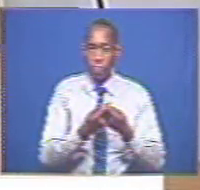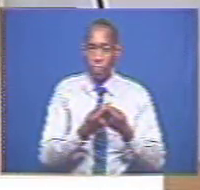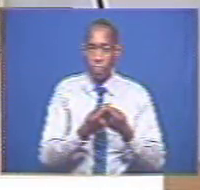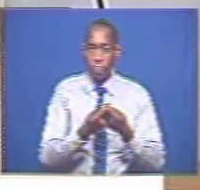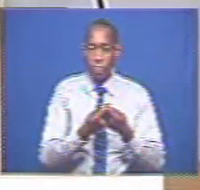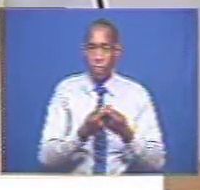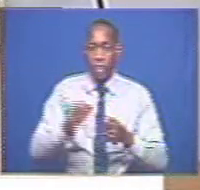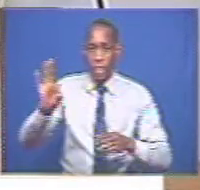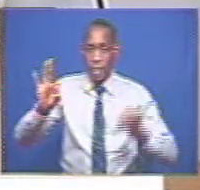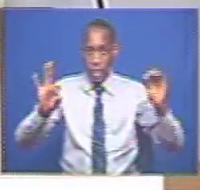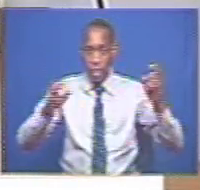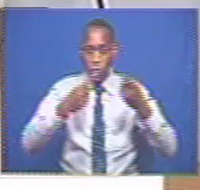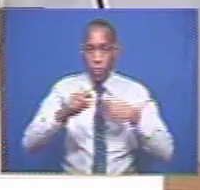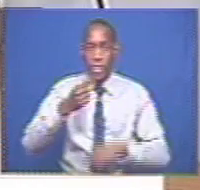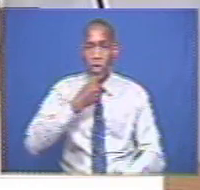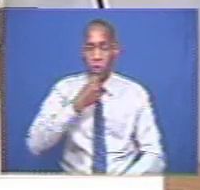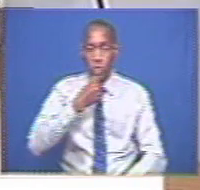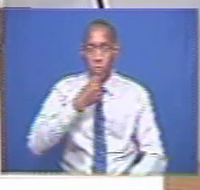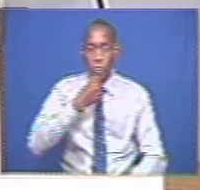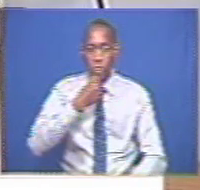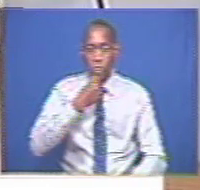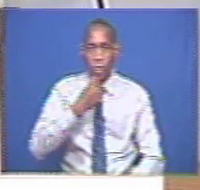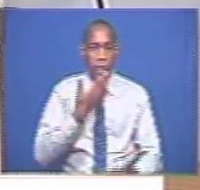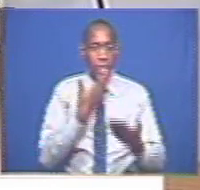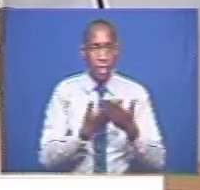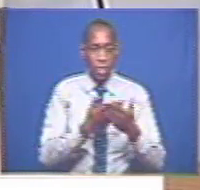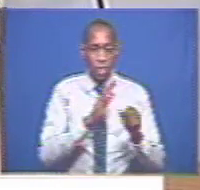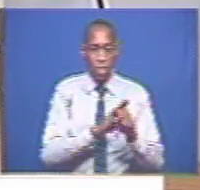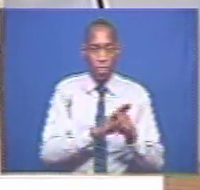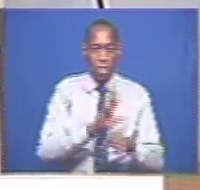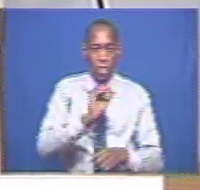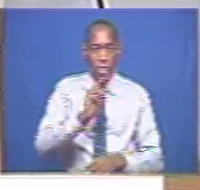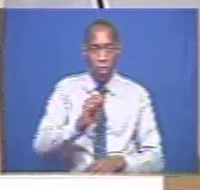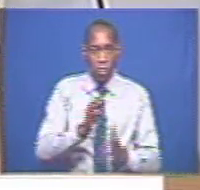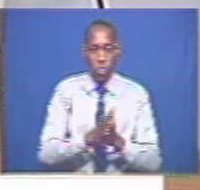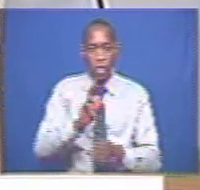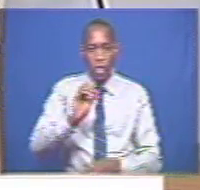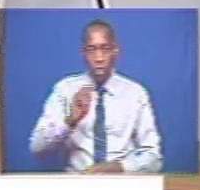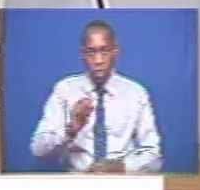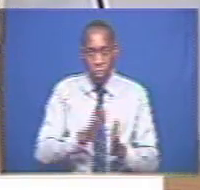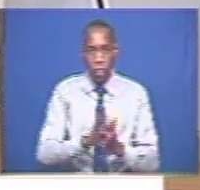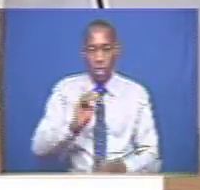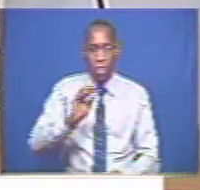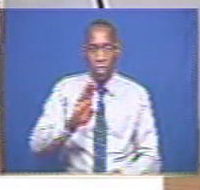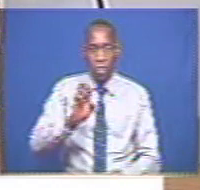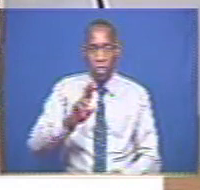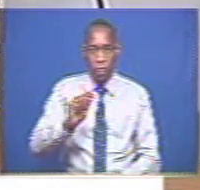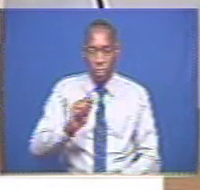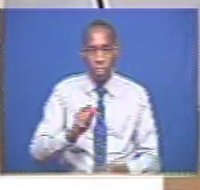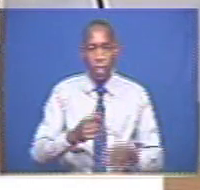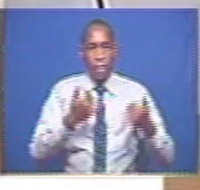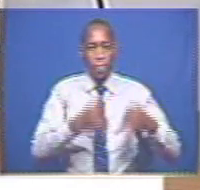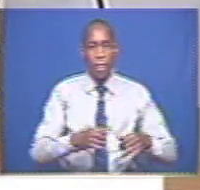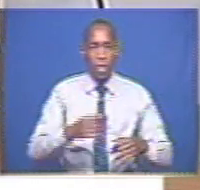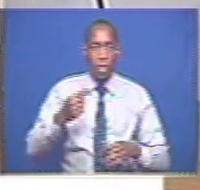I'm looking forward to 3-0. 3-0. All right. 3-0 win. Thank you very much, Ronald and Robert. Ronald Okoth is played for Gor Mahia